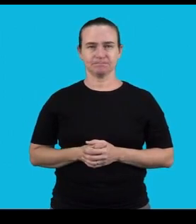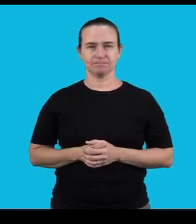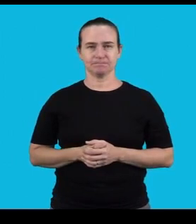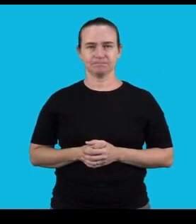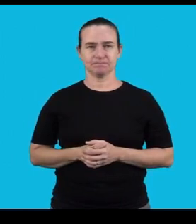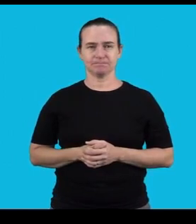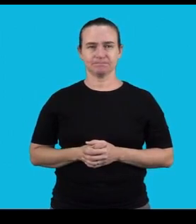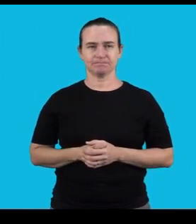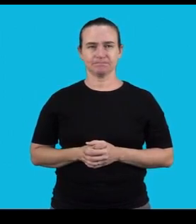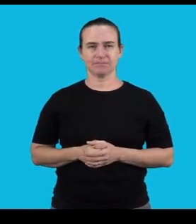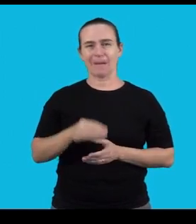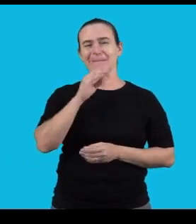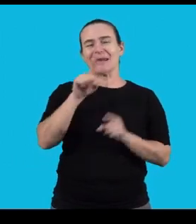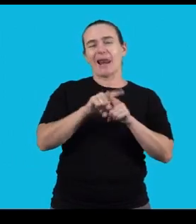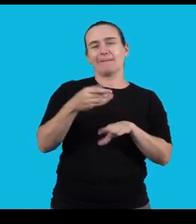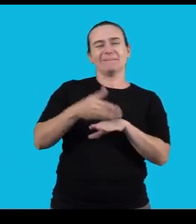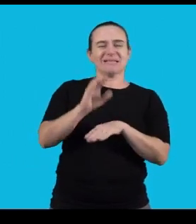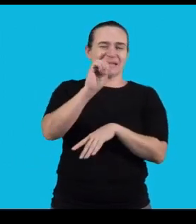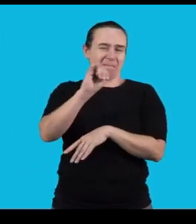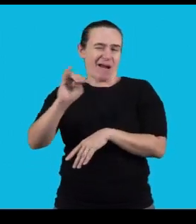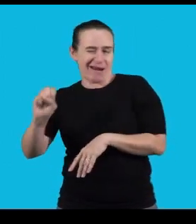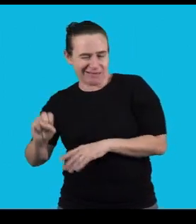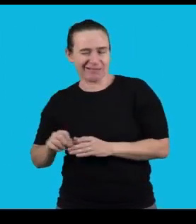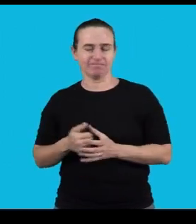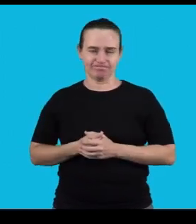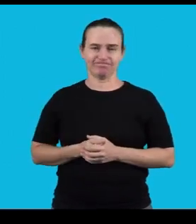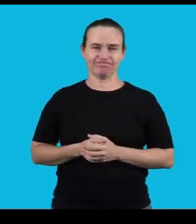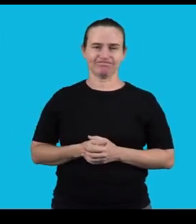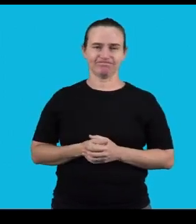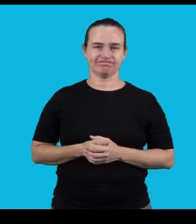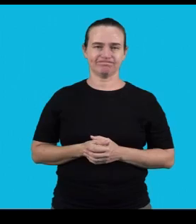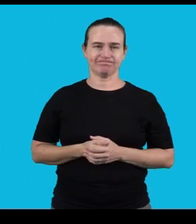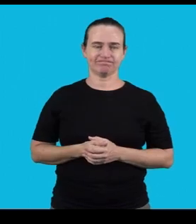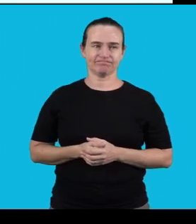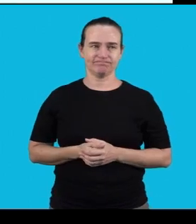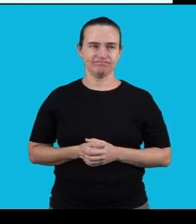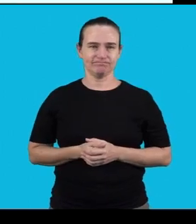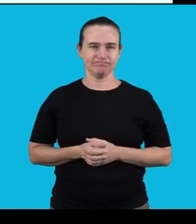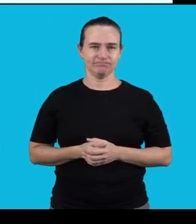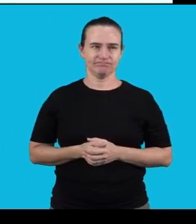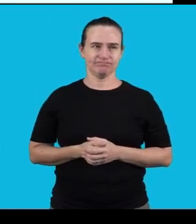miss, okay, there must be S here, miss, MIS, for the acronyms.